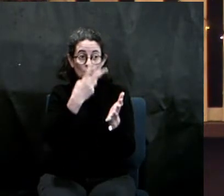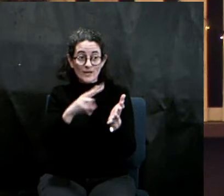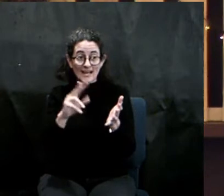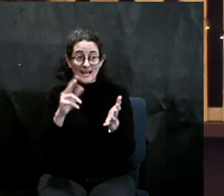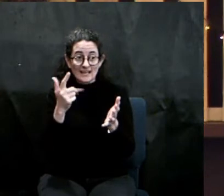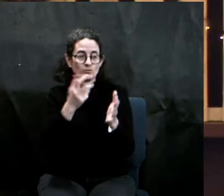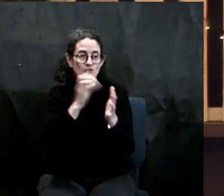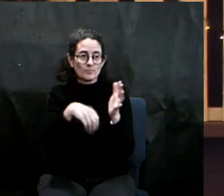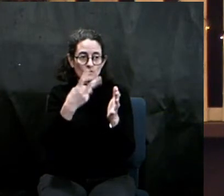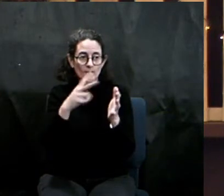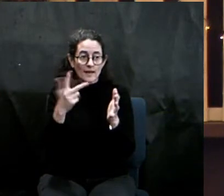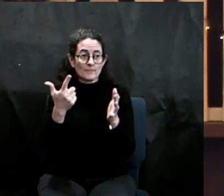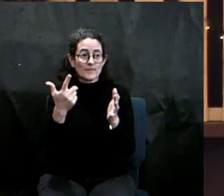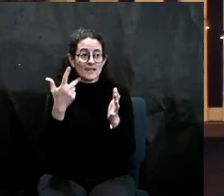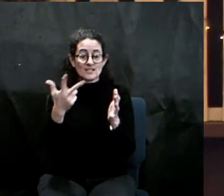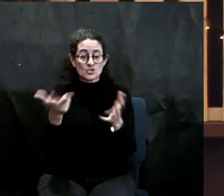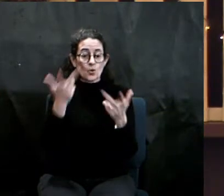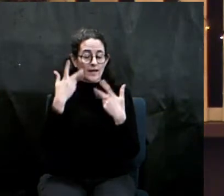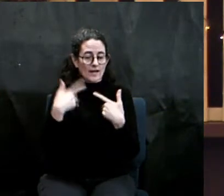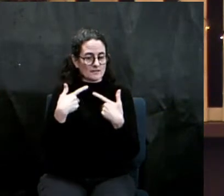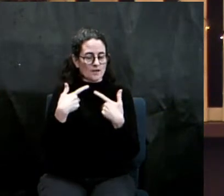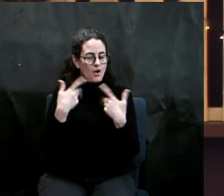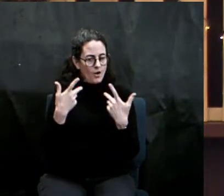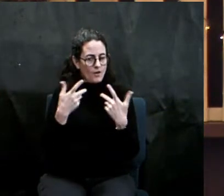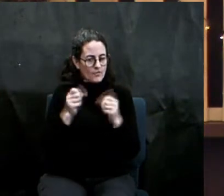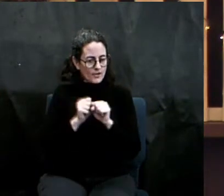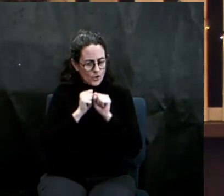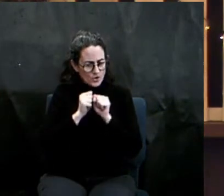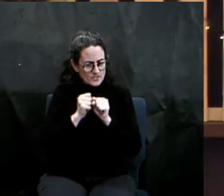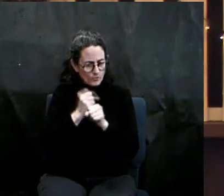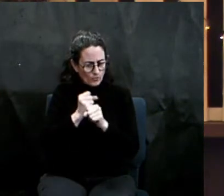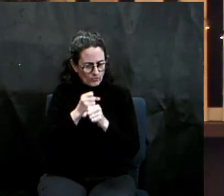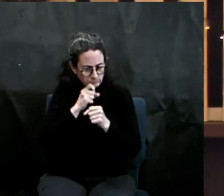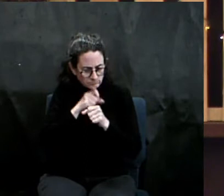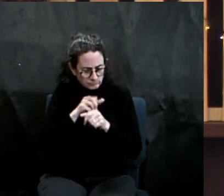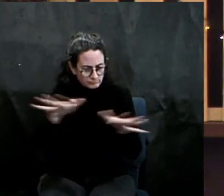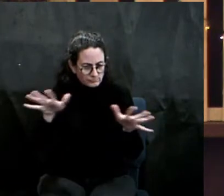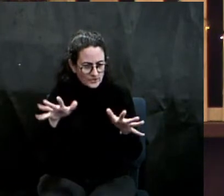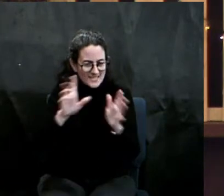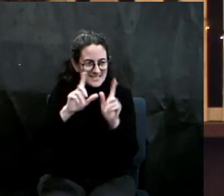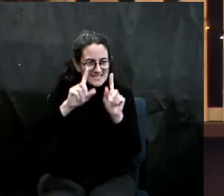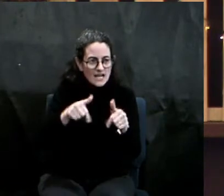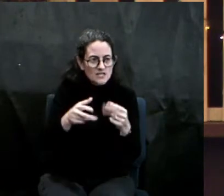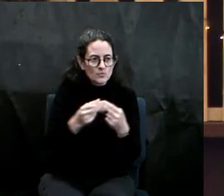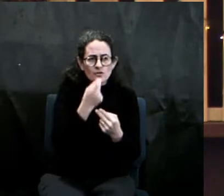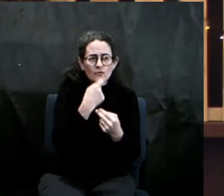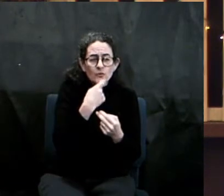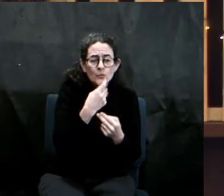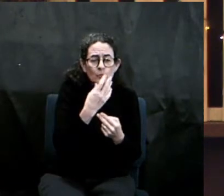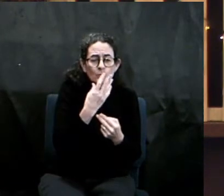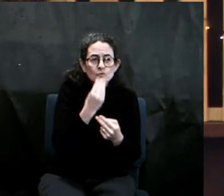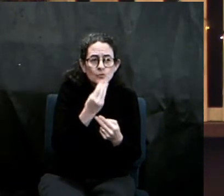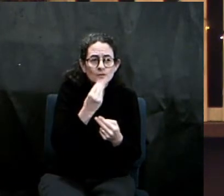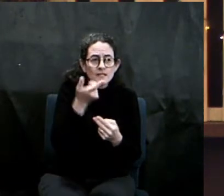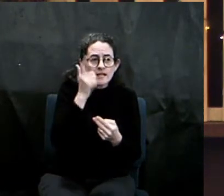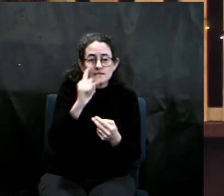gospel in a sort of microcosm. Did you notice? Paul starts with just a few Jewish leaders.